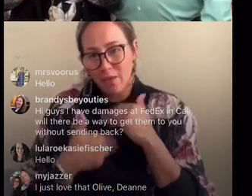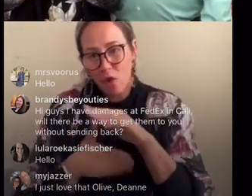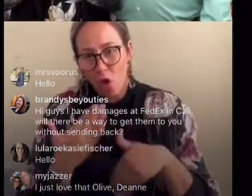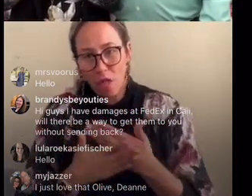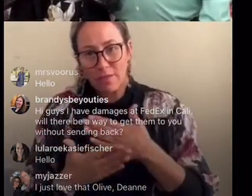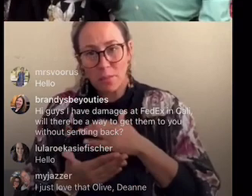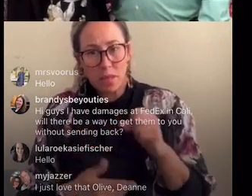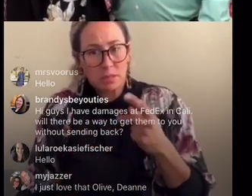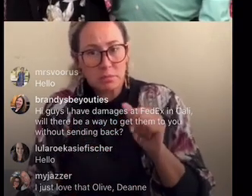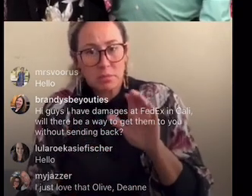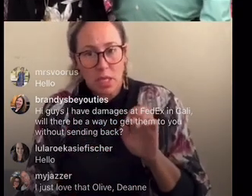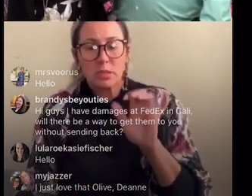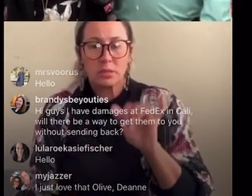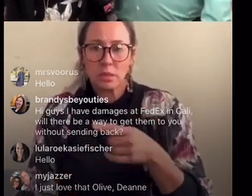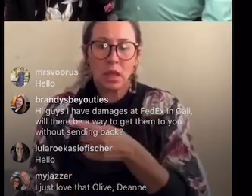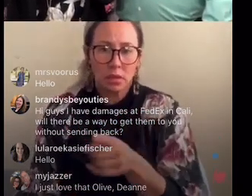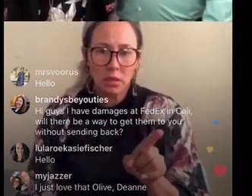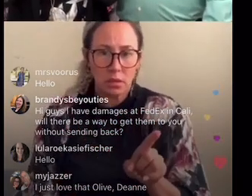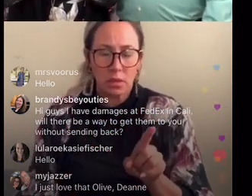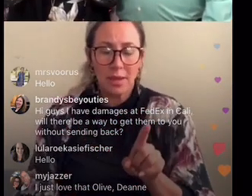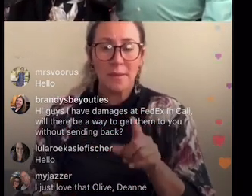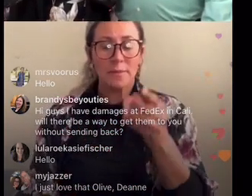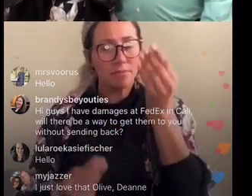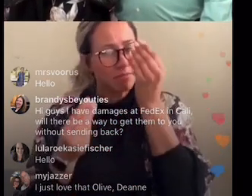want to tell you,